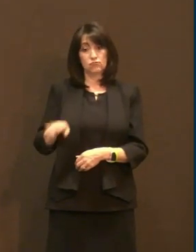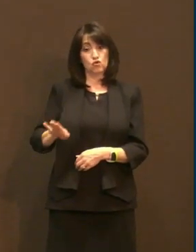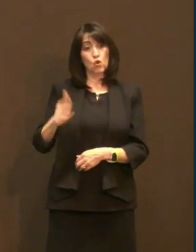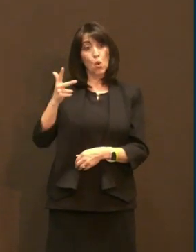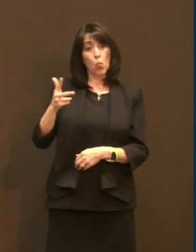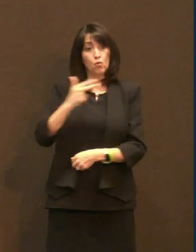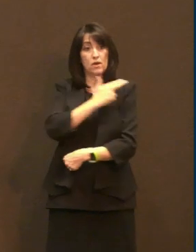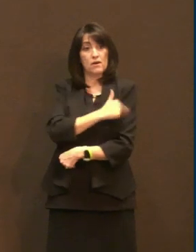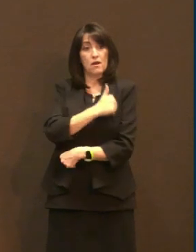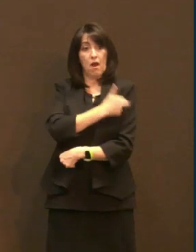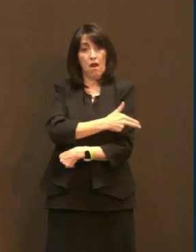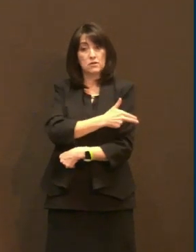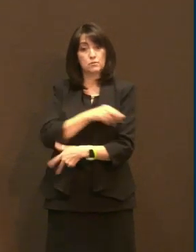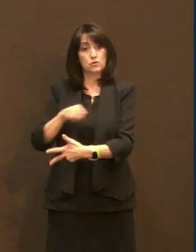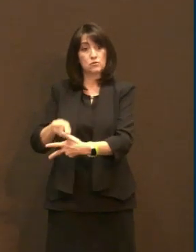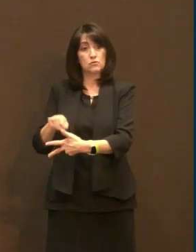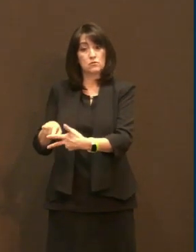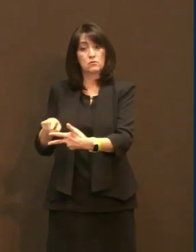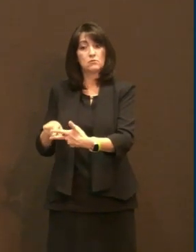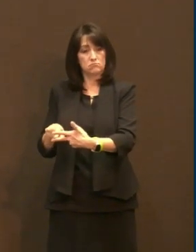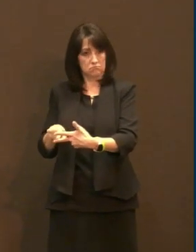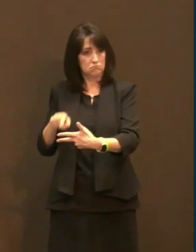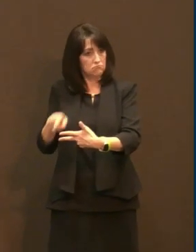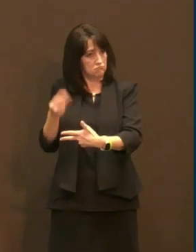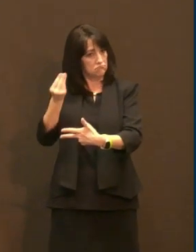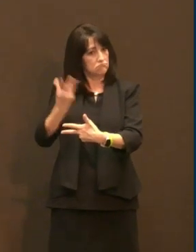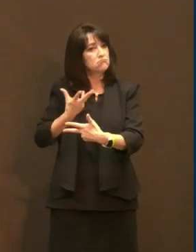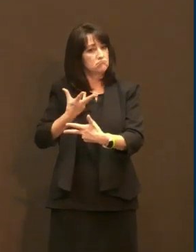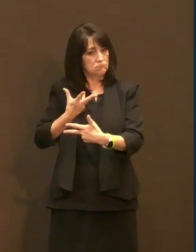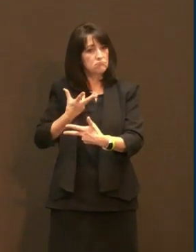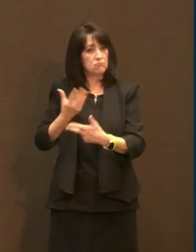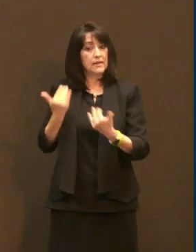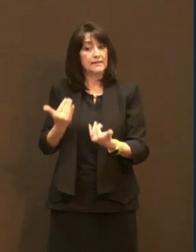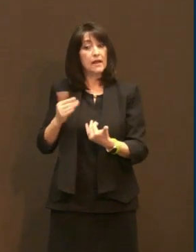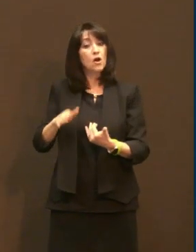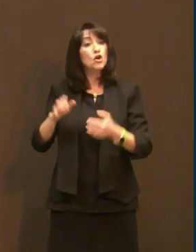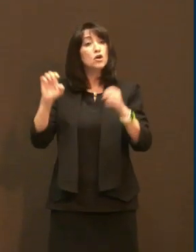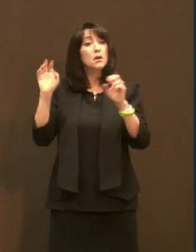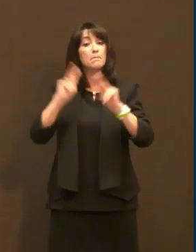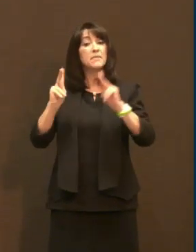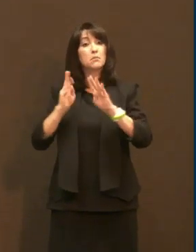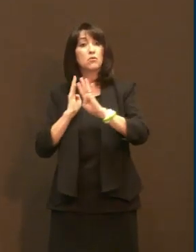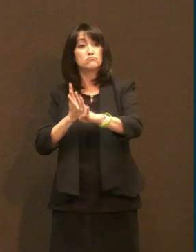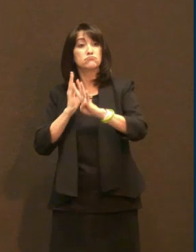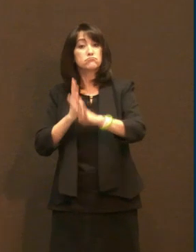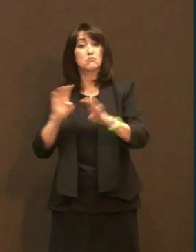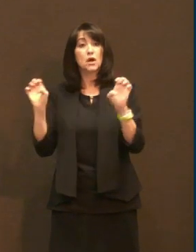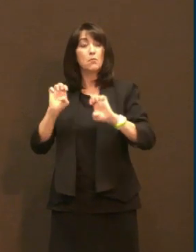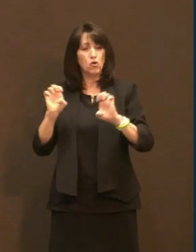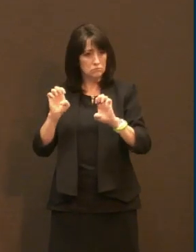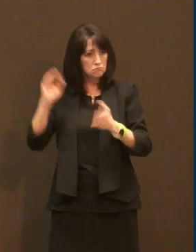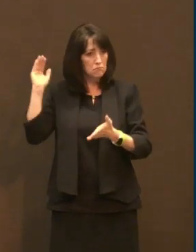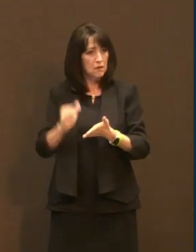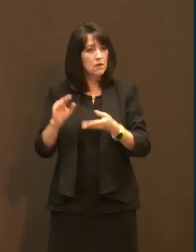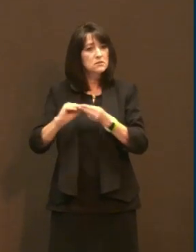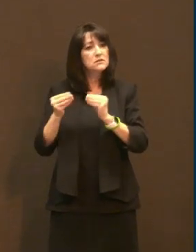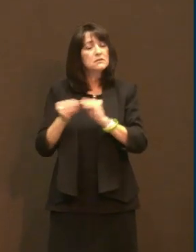have reported lower census in their emergency room and among COVID-19 positive